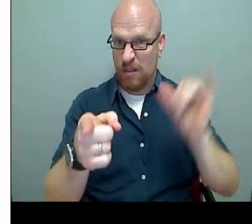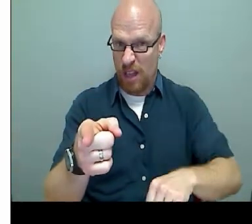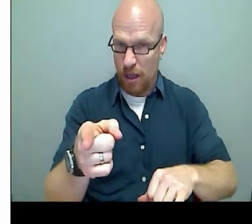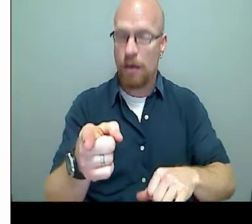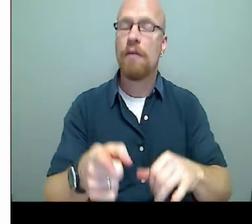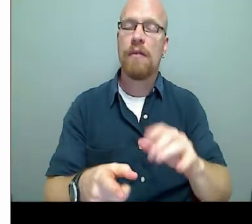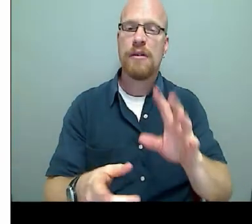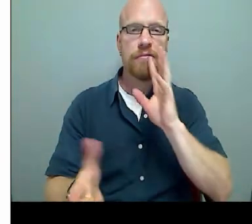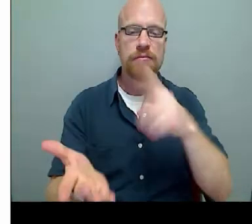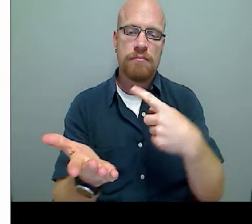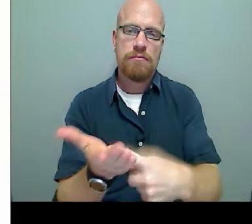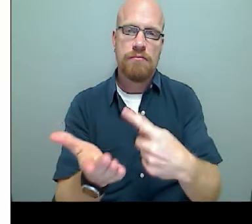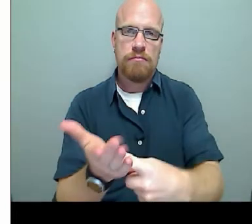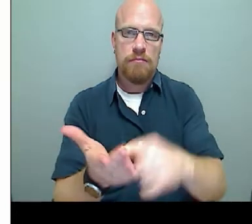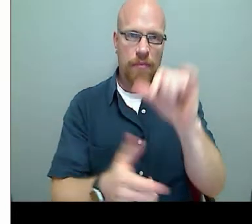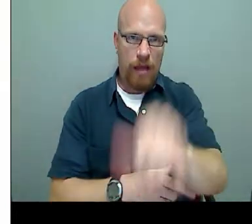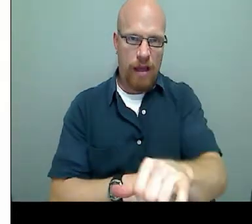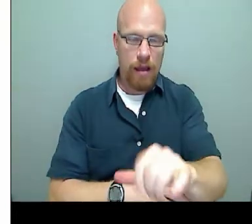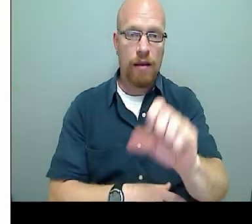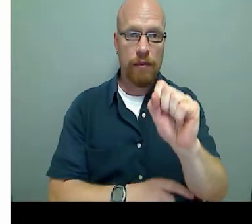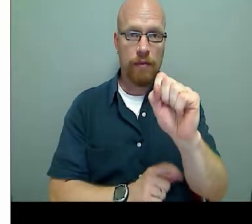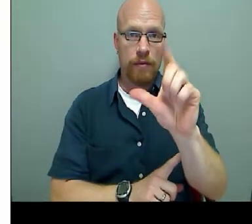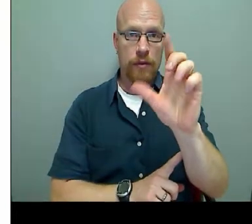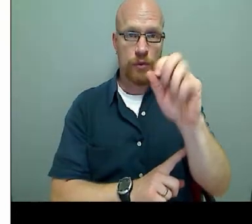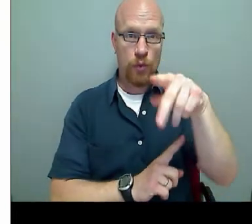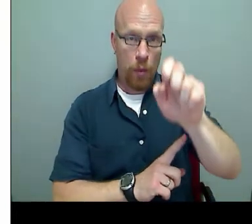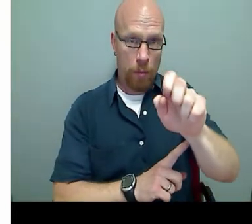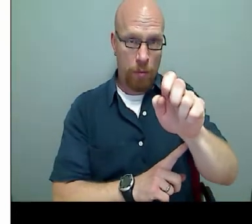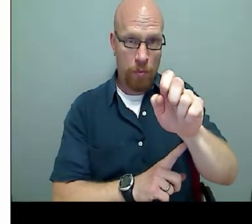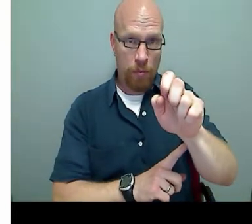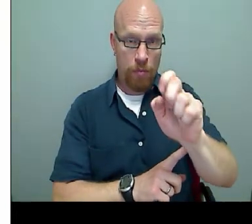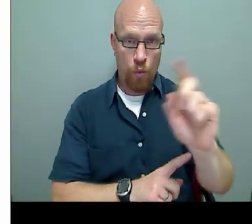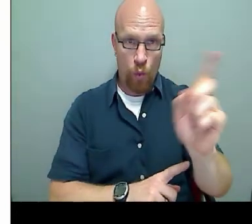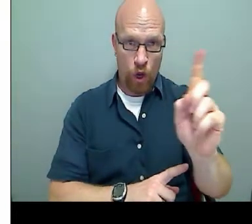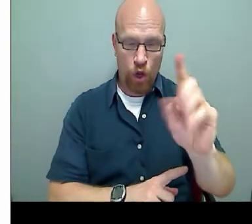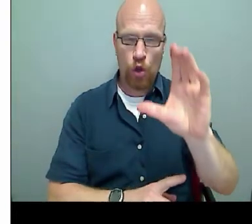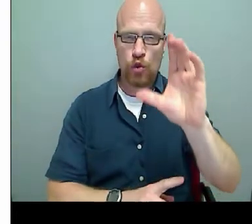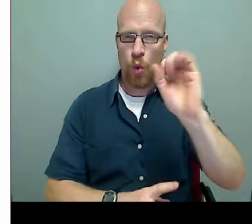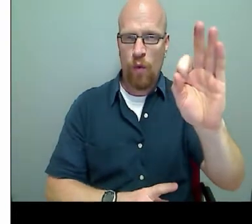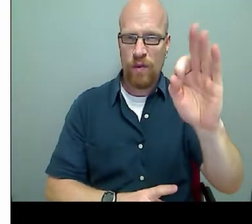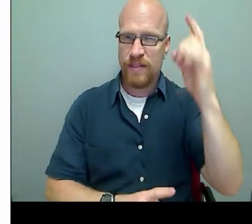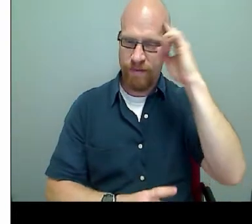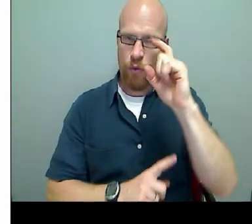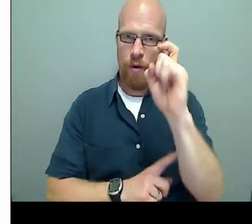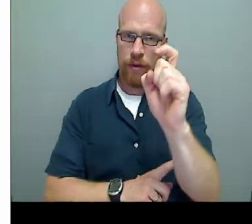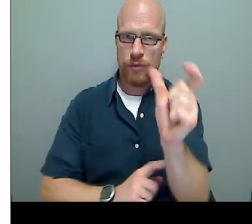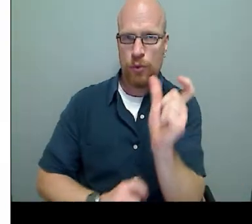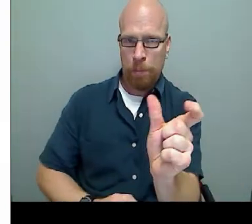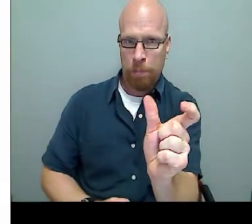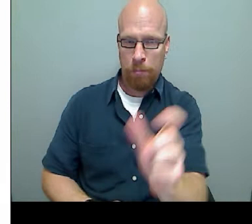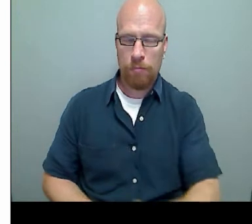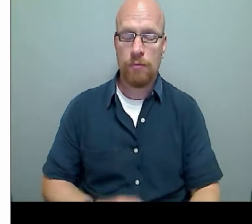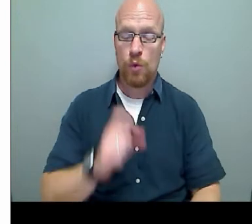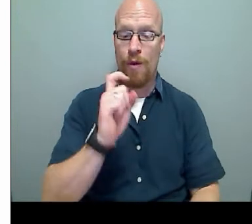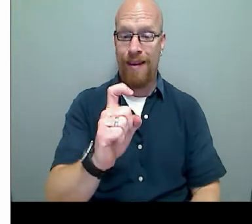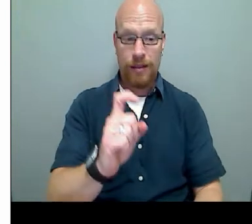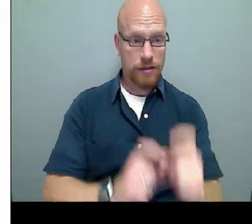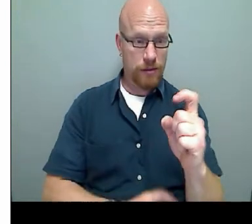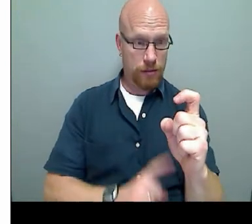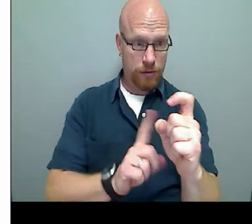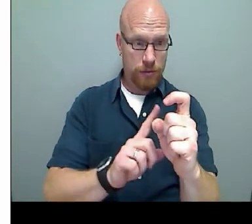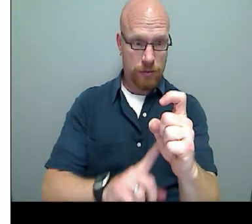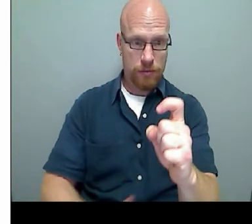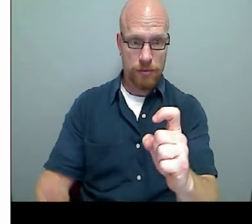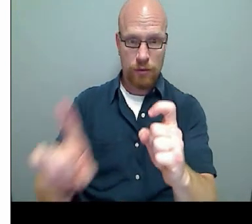In previous vlogs, we've talked about linear equations and discussed slope and y-intercept. The slope is